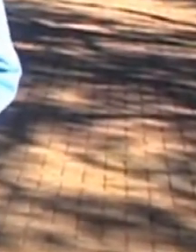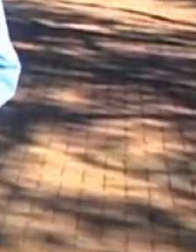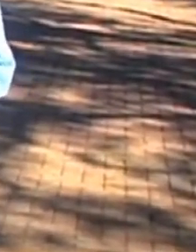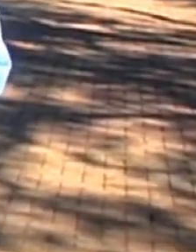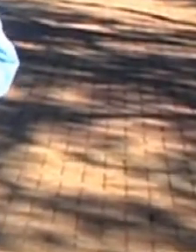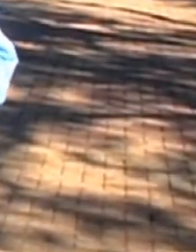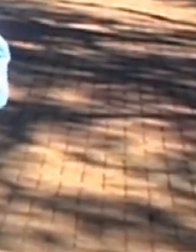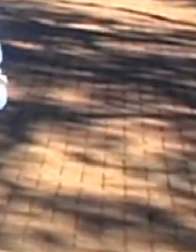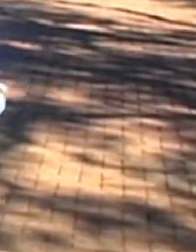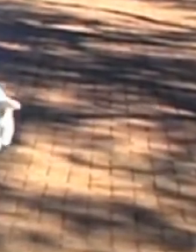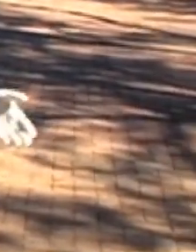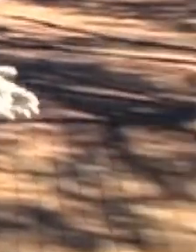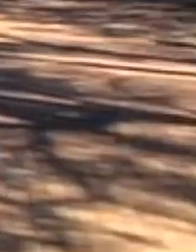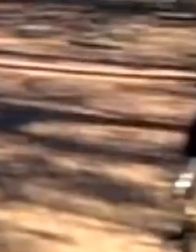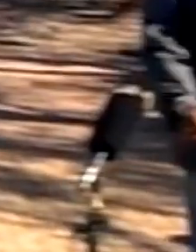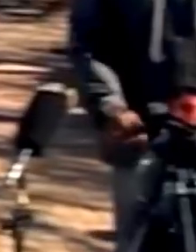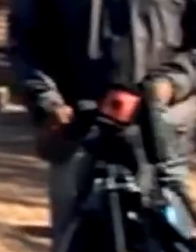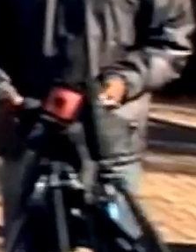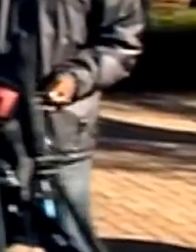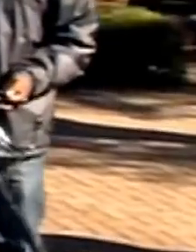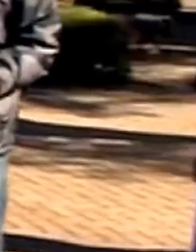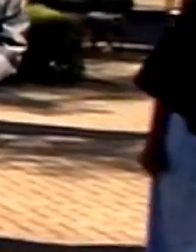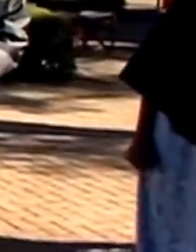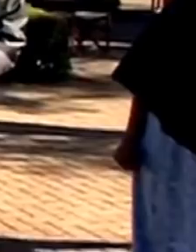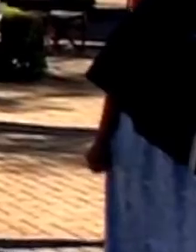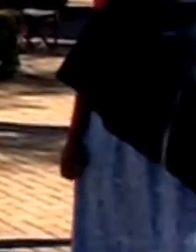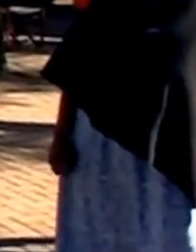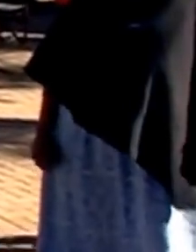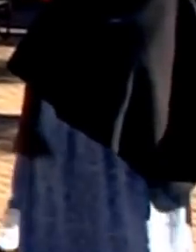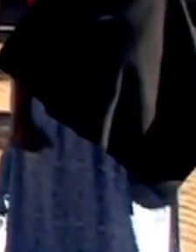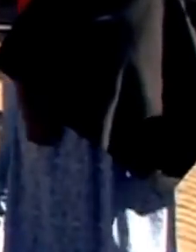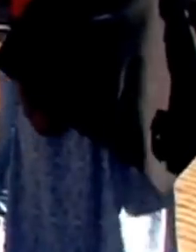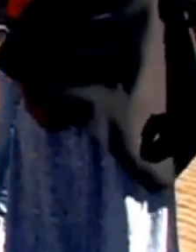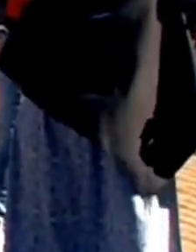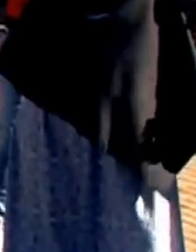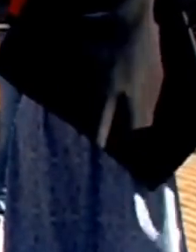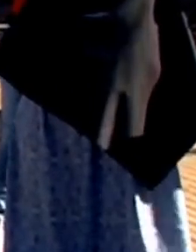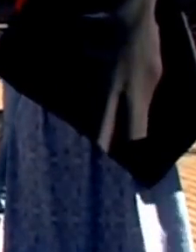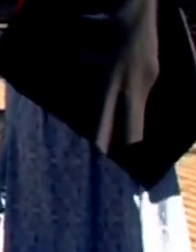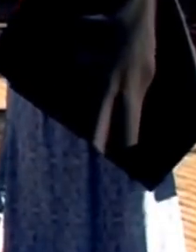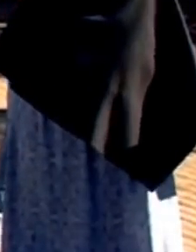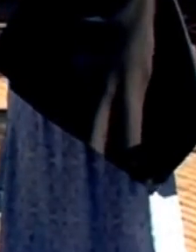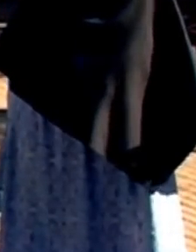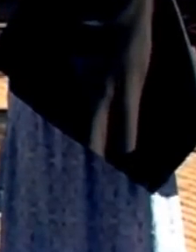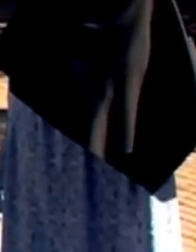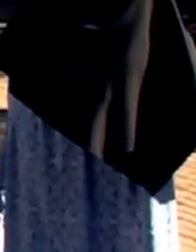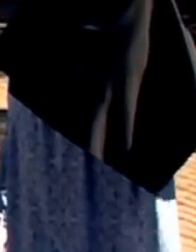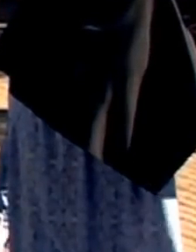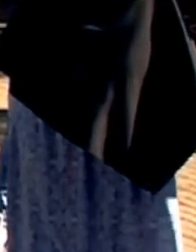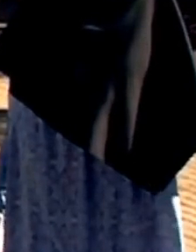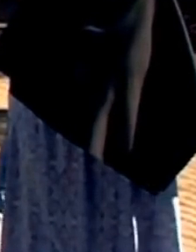So, Mama, just on the mic, on the record. Yeah, Just spell your name and your last name. Oh, my name